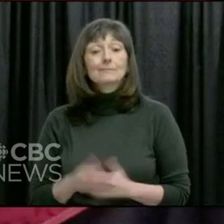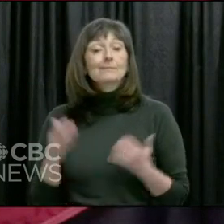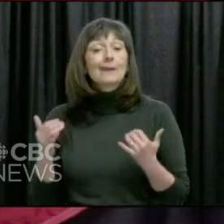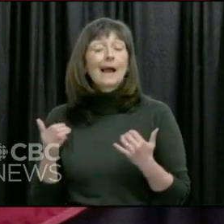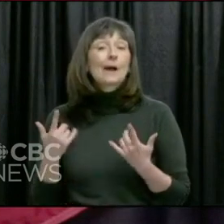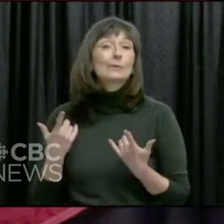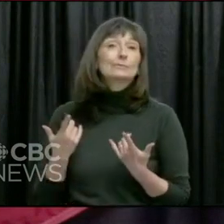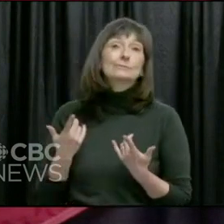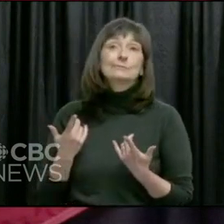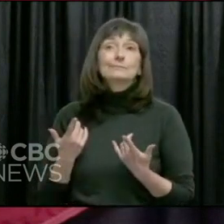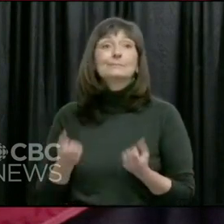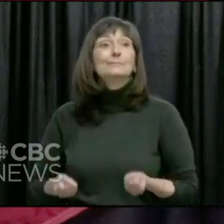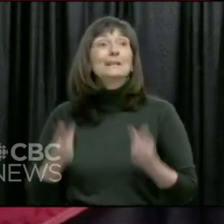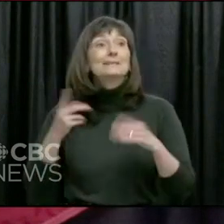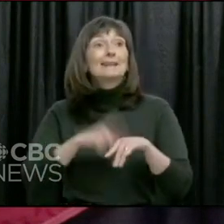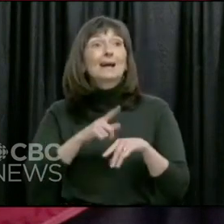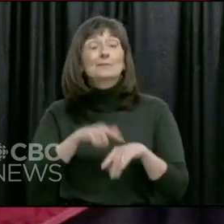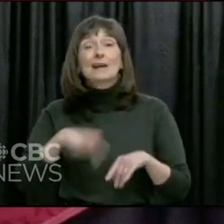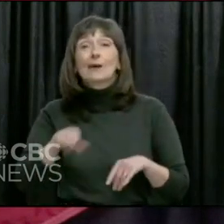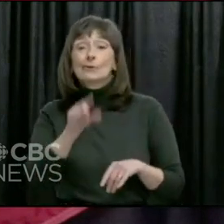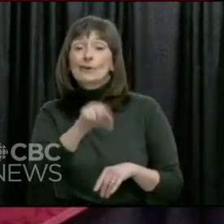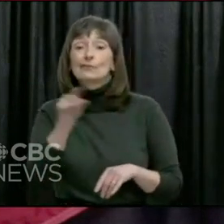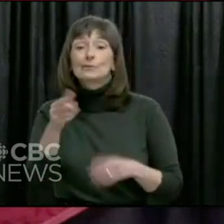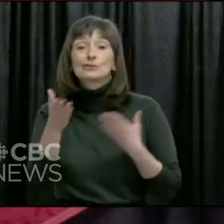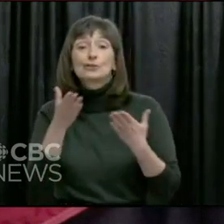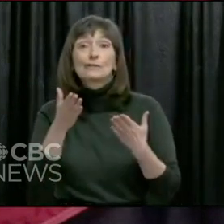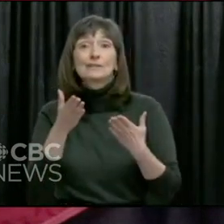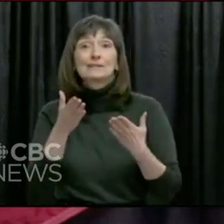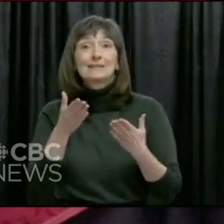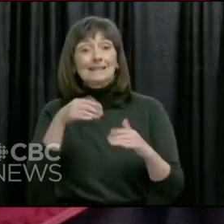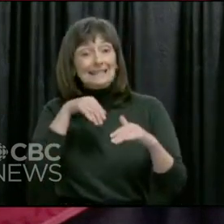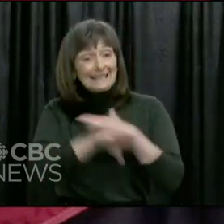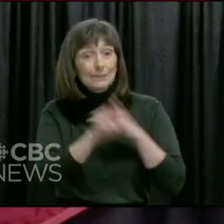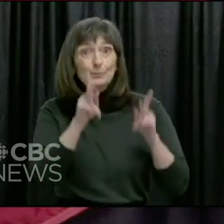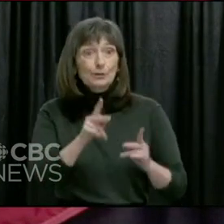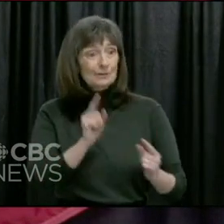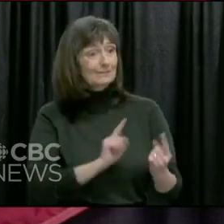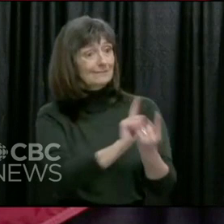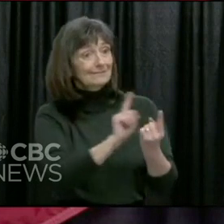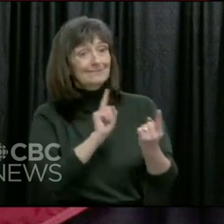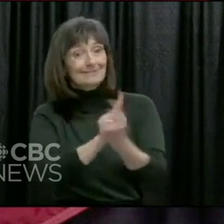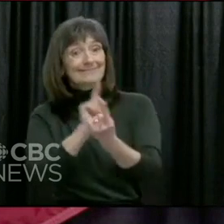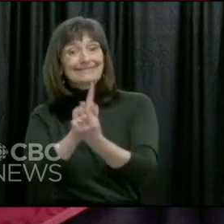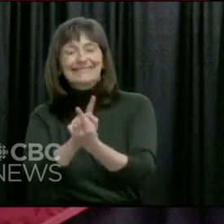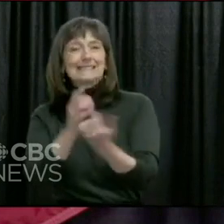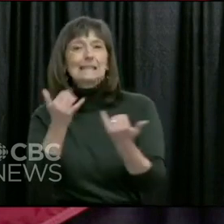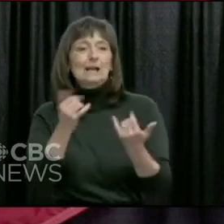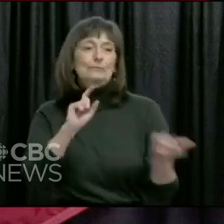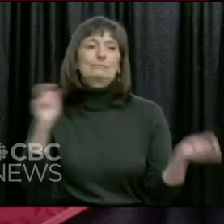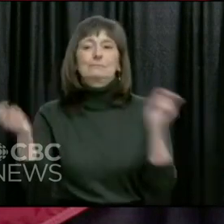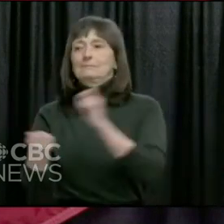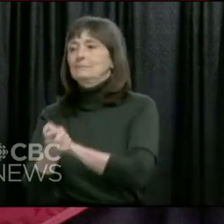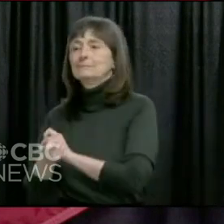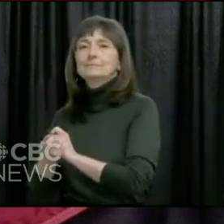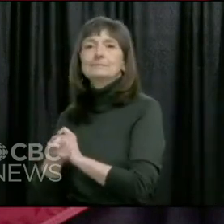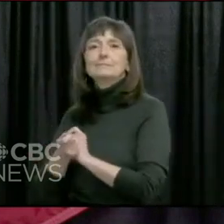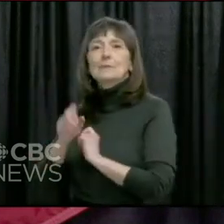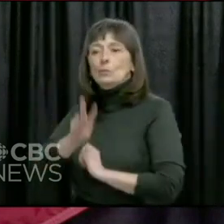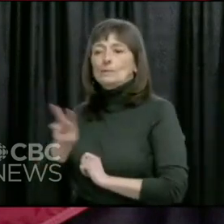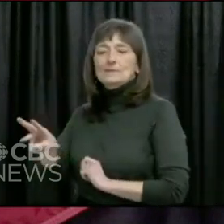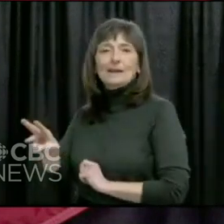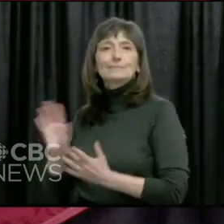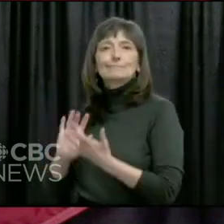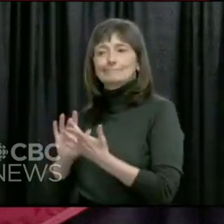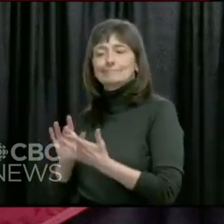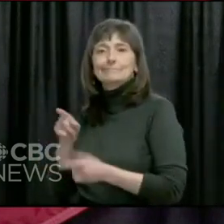or walk-in, at least, services have been shut down. So now moving to the digital platform that we've outlined in the Way Forward plan, it really